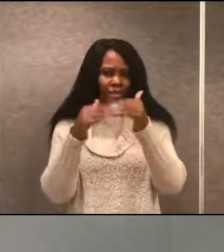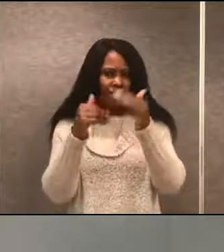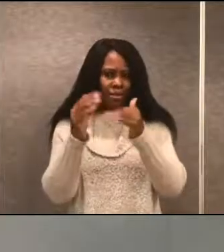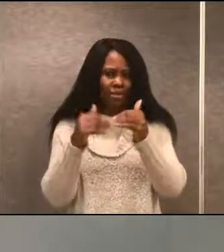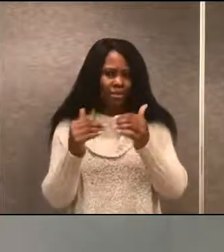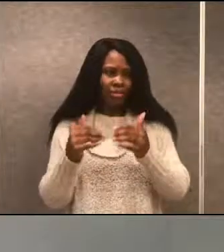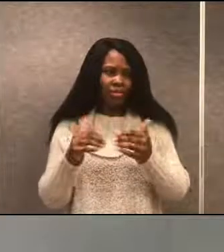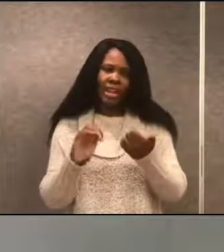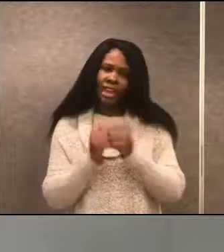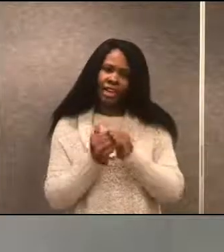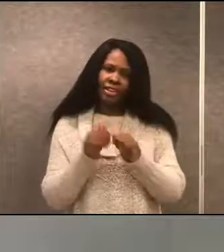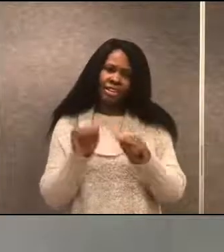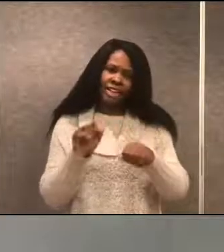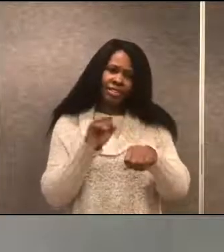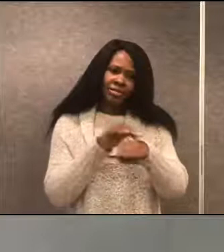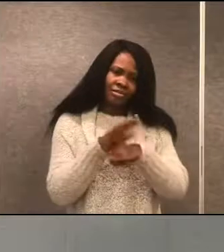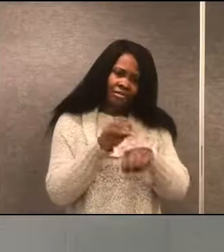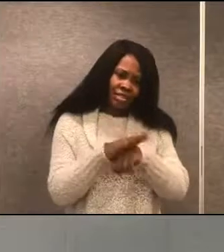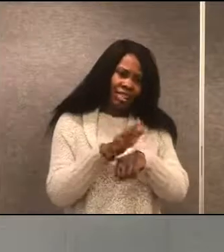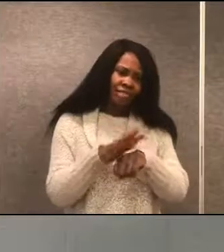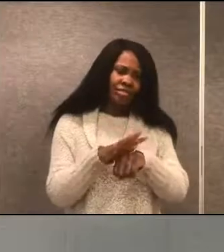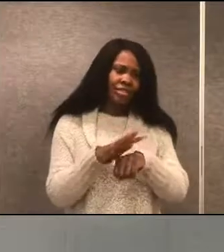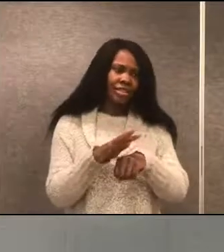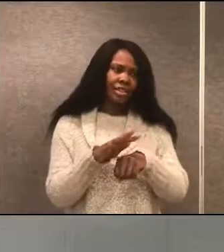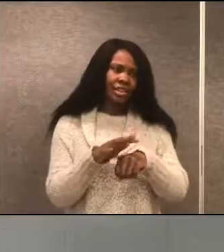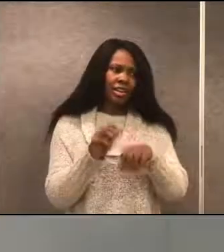them infecting folks